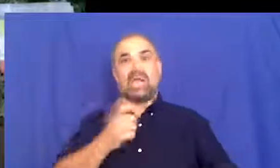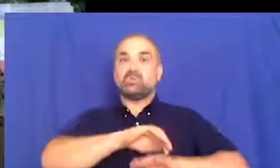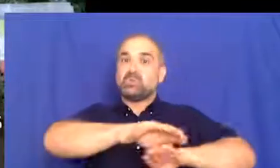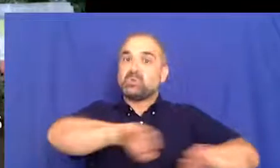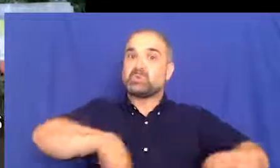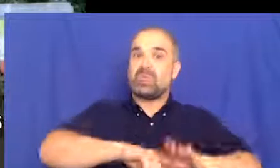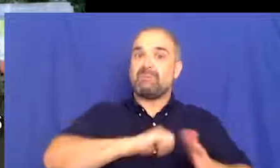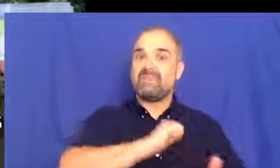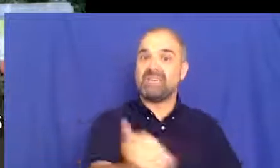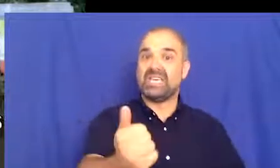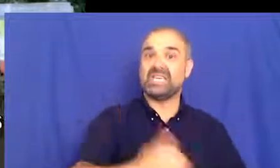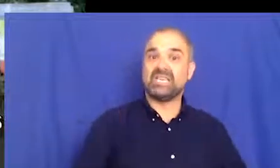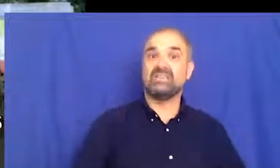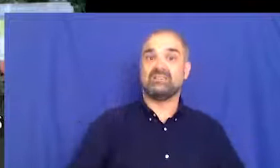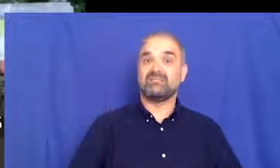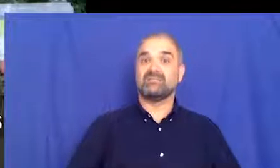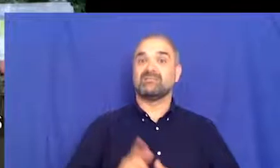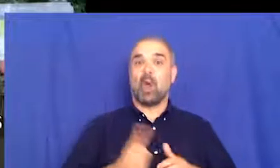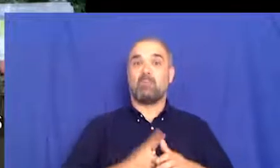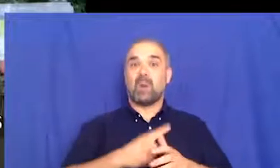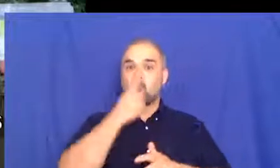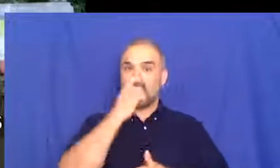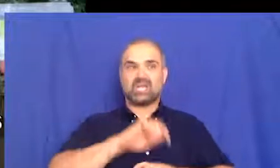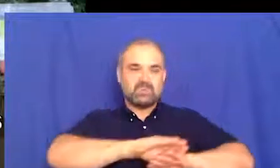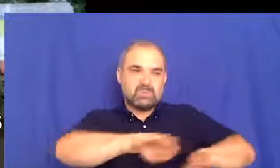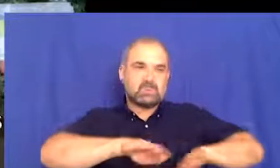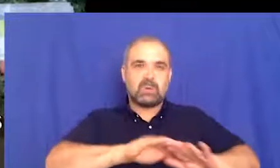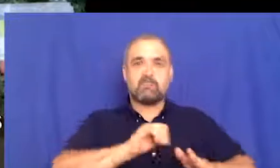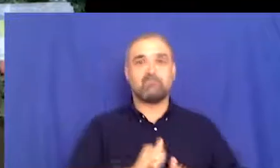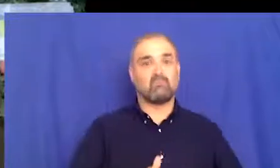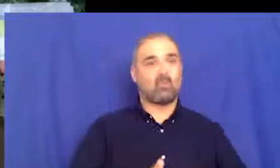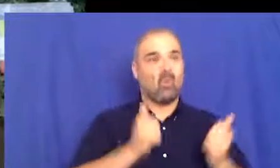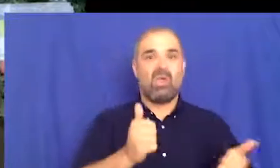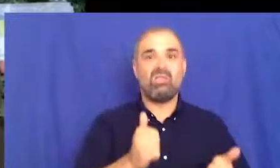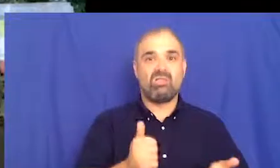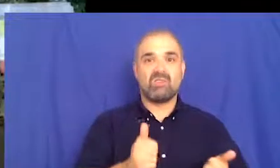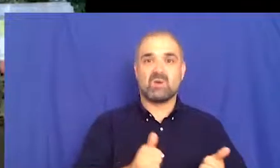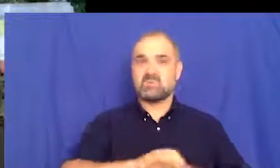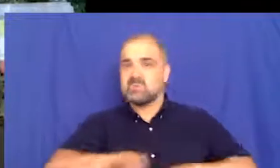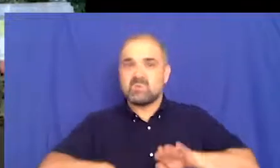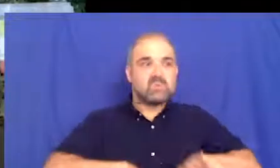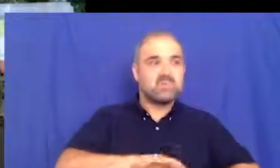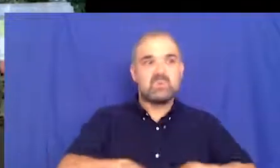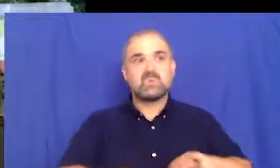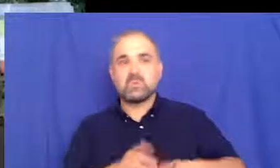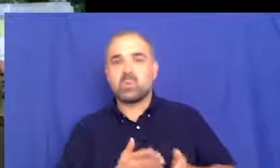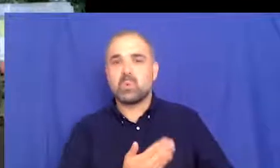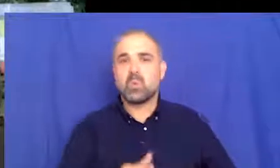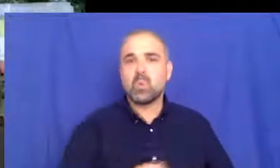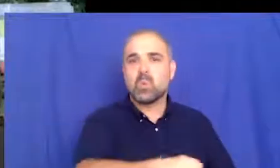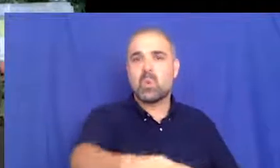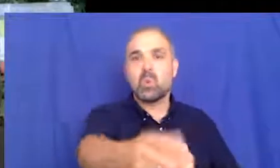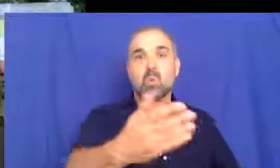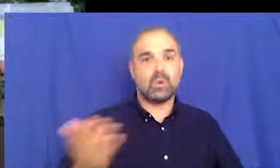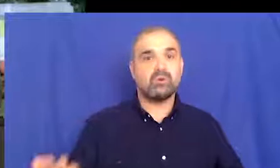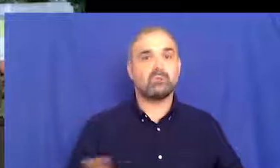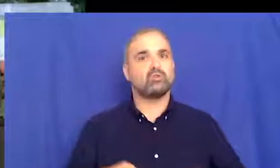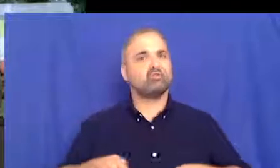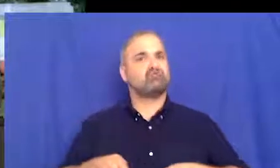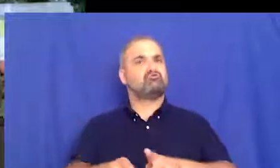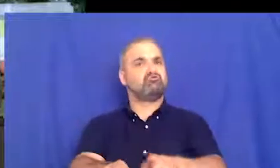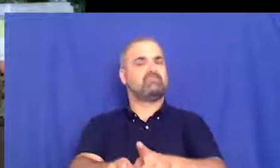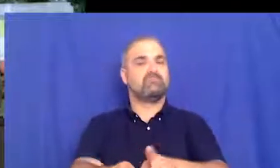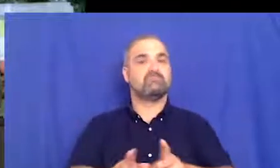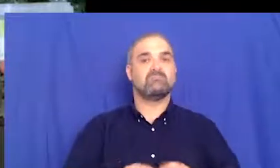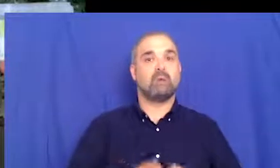swim. So armadillos, three-banded armadillos, can actually swim quite well across like lakes and not lakes, streams. So they can swim